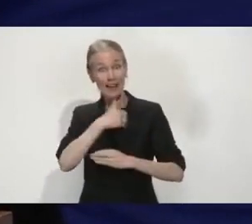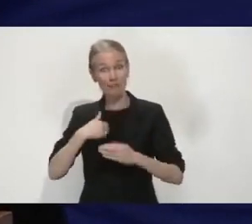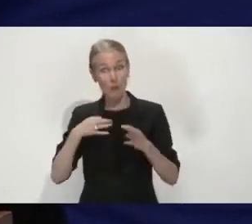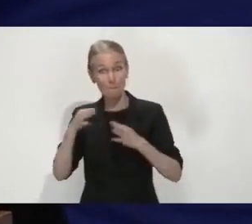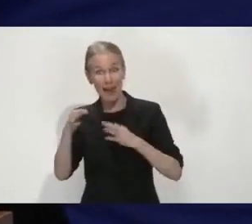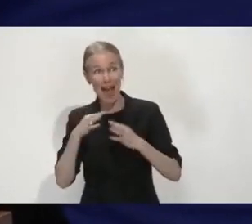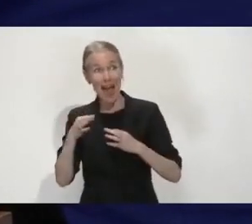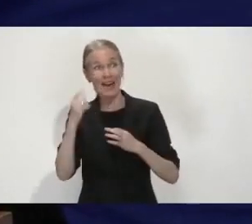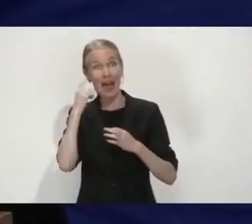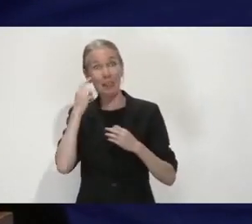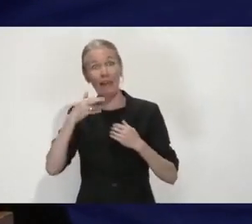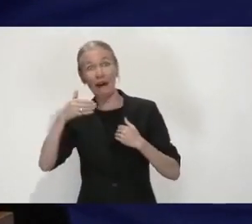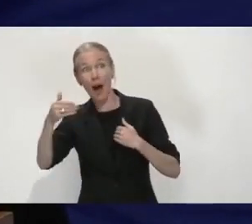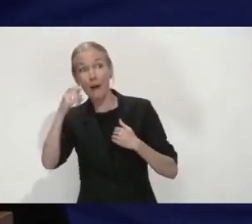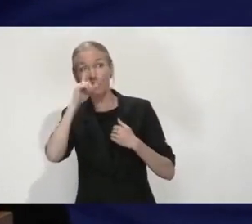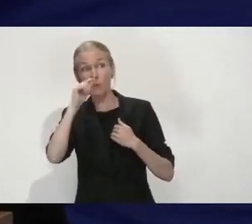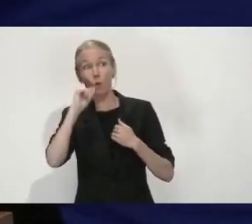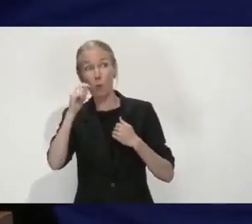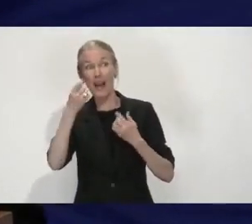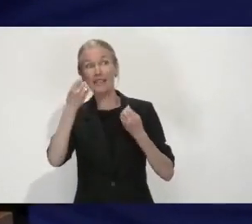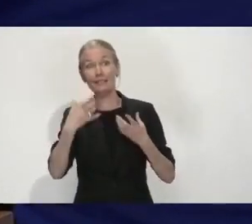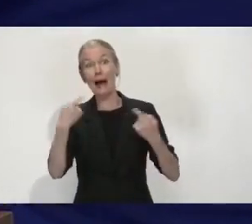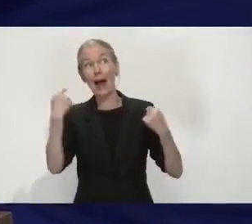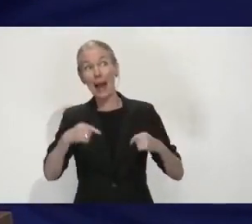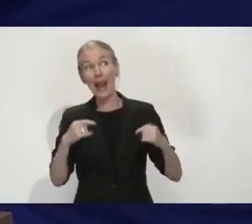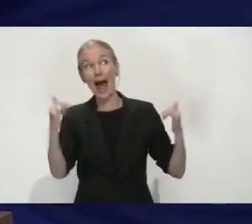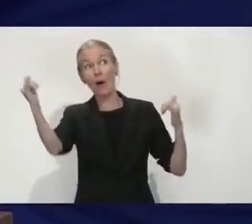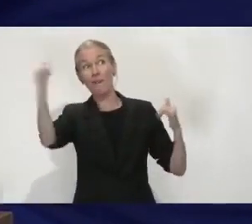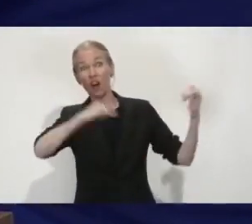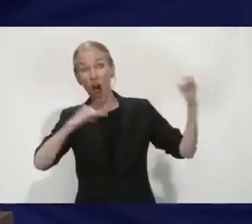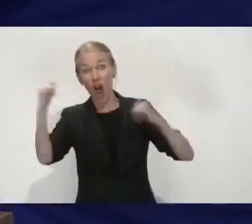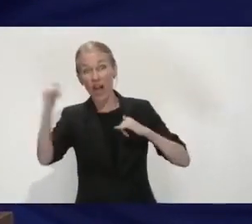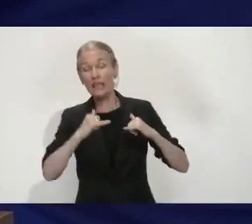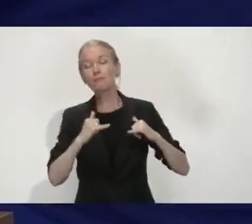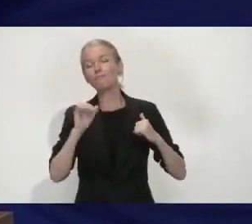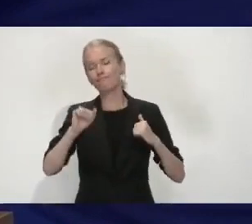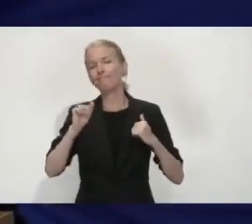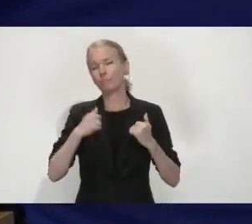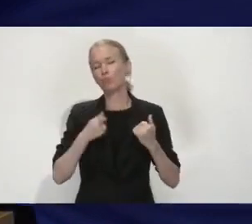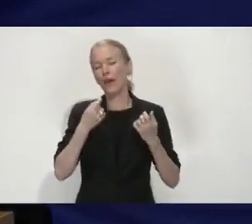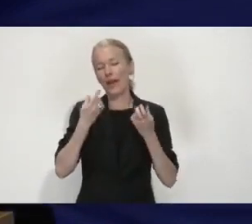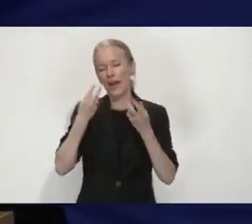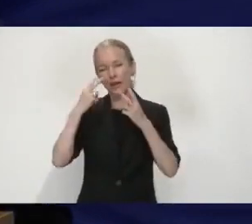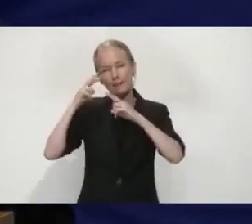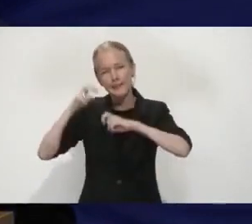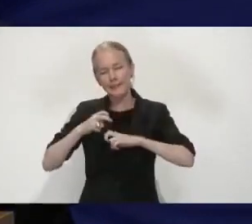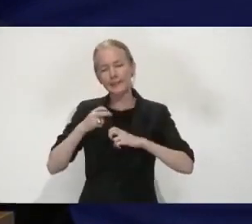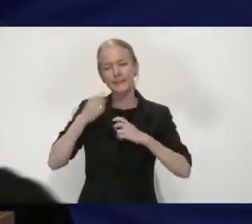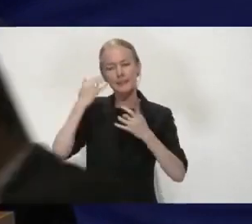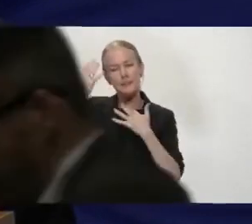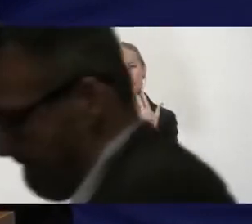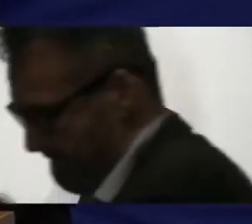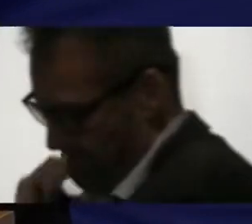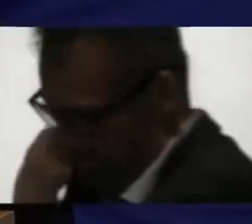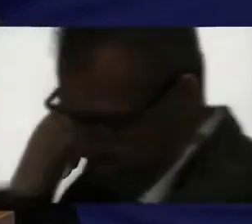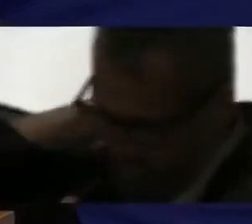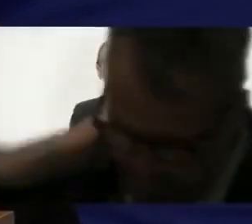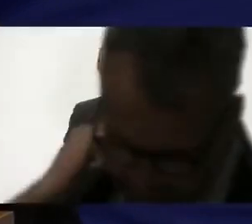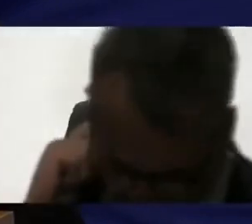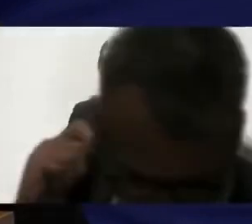the biggest questions that is going to come over the coming months, and how it is that we do prioritisation within